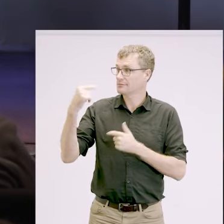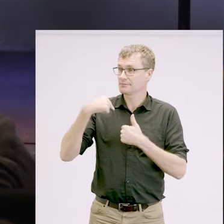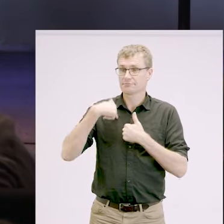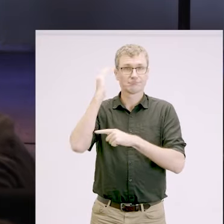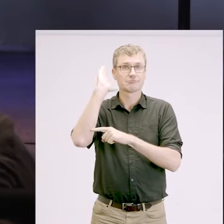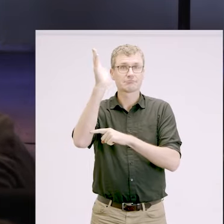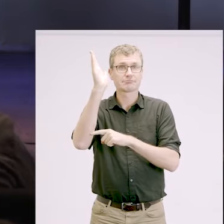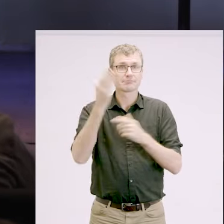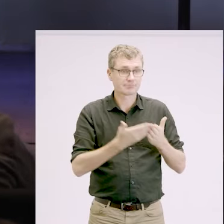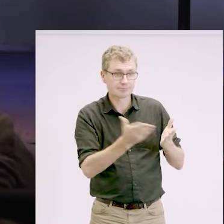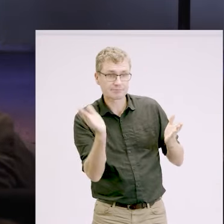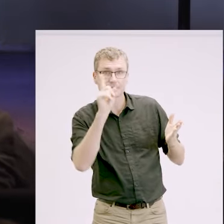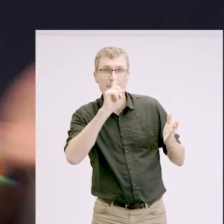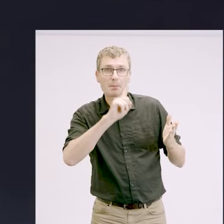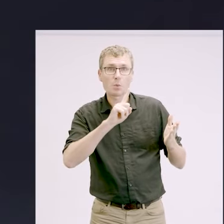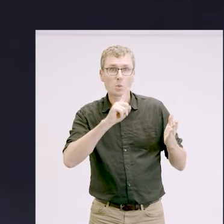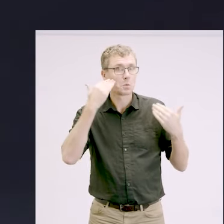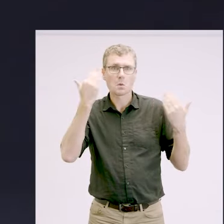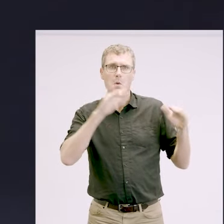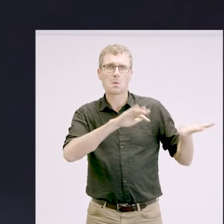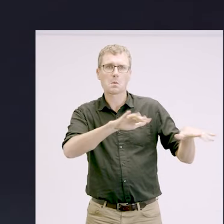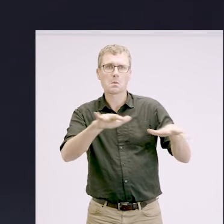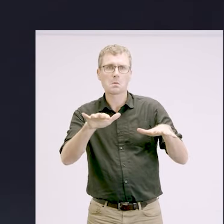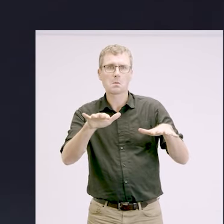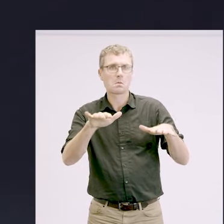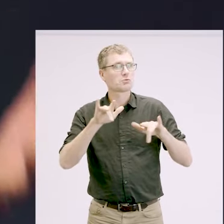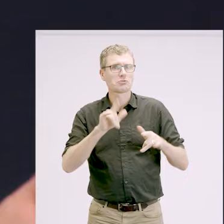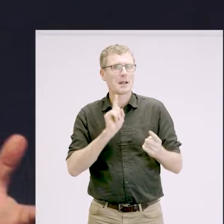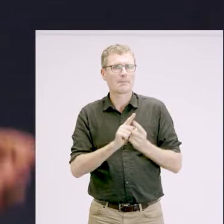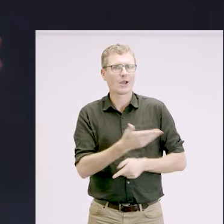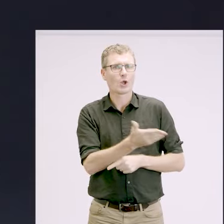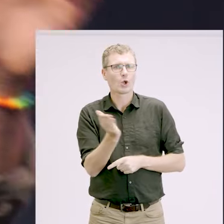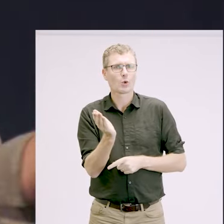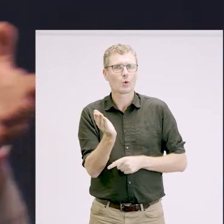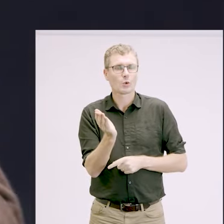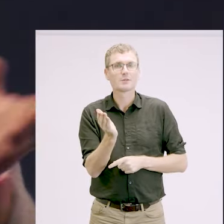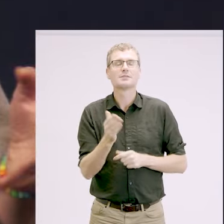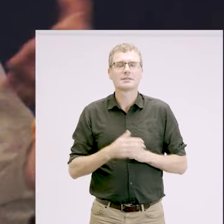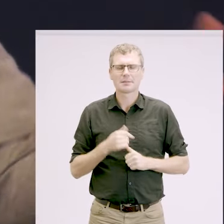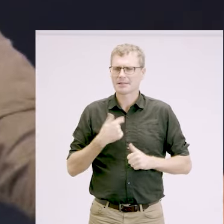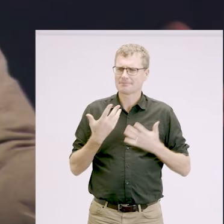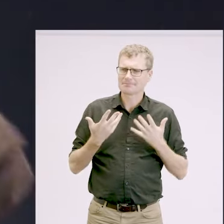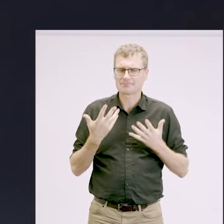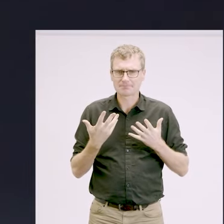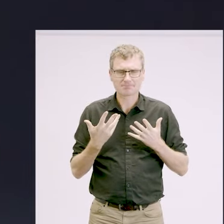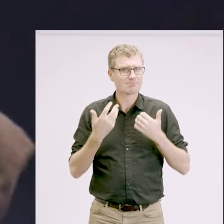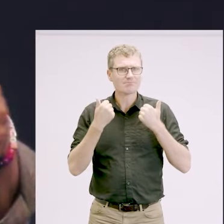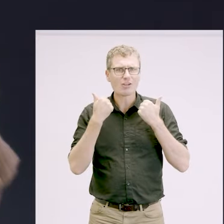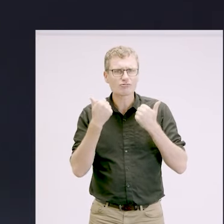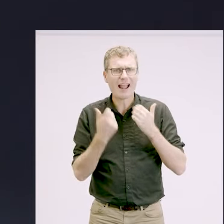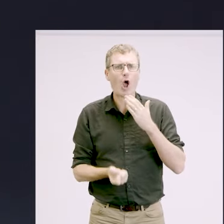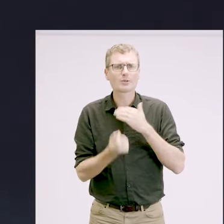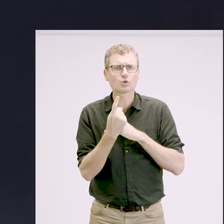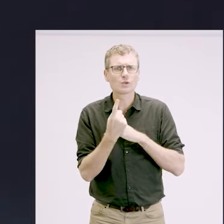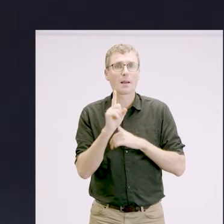So, you know, when you get asked to speak to a room full of people who you've never met, and of course I don't live here, so I'm coming and